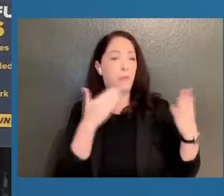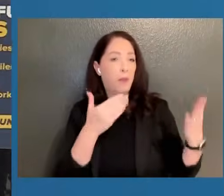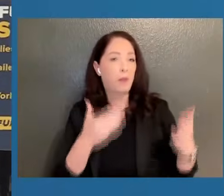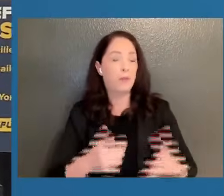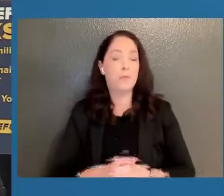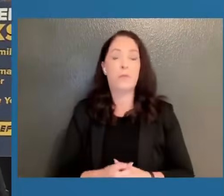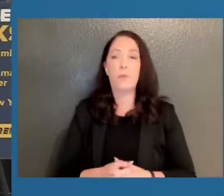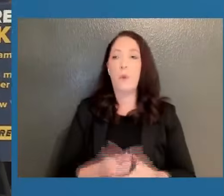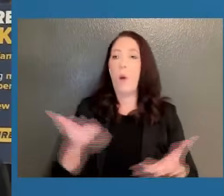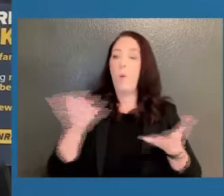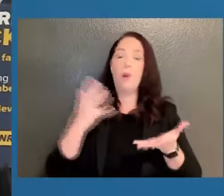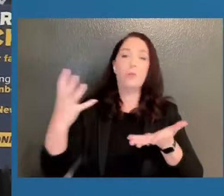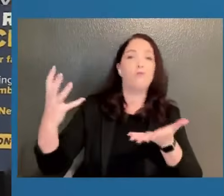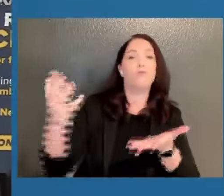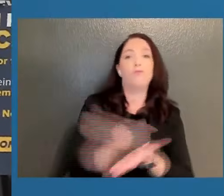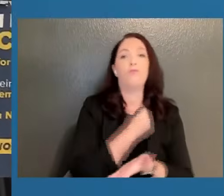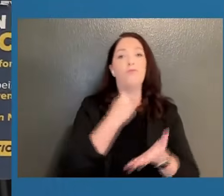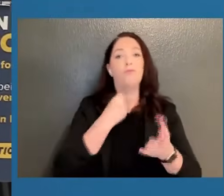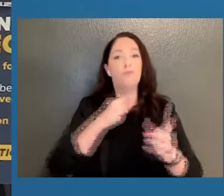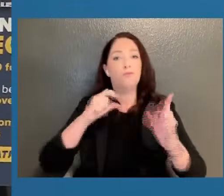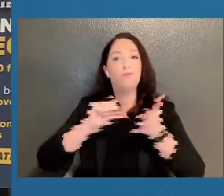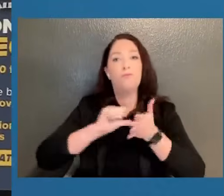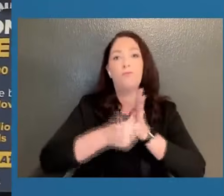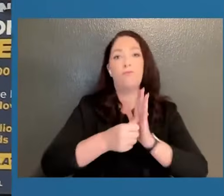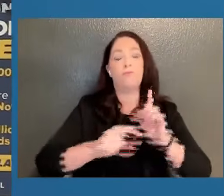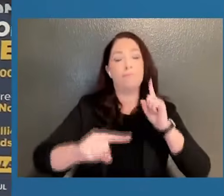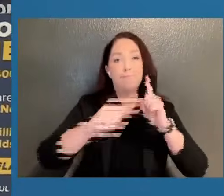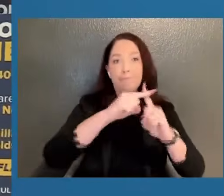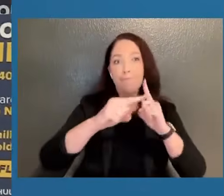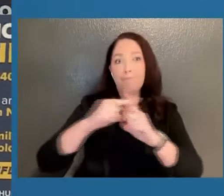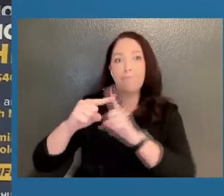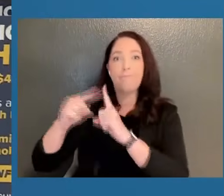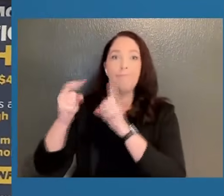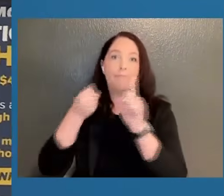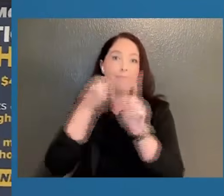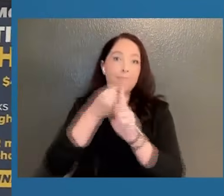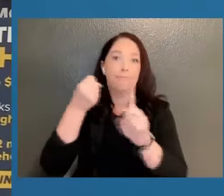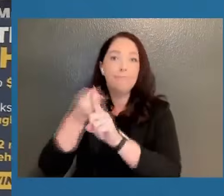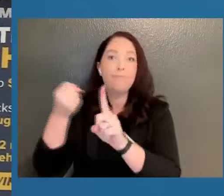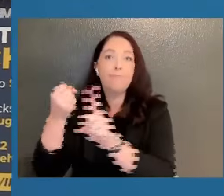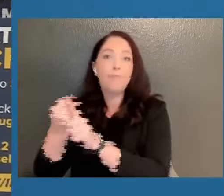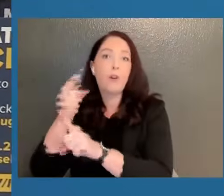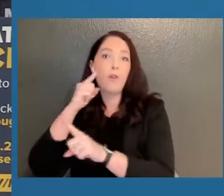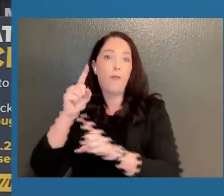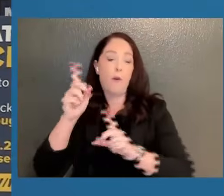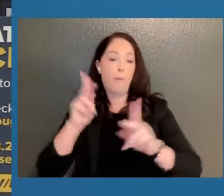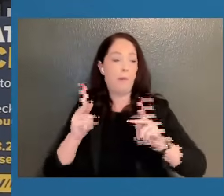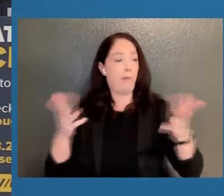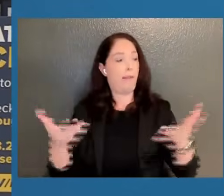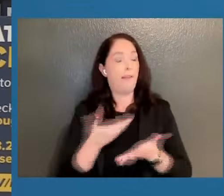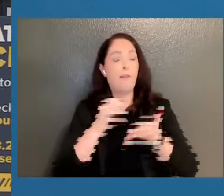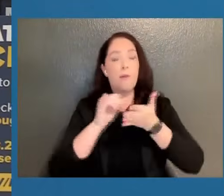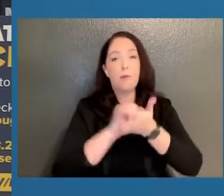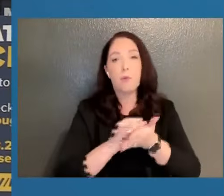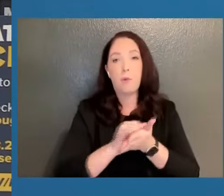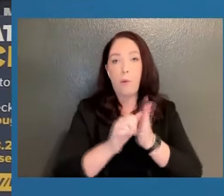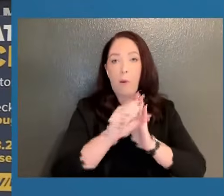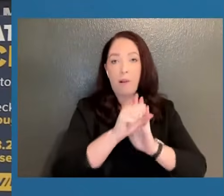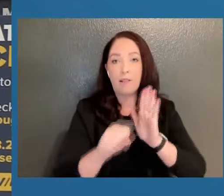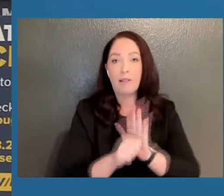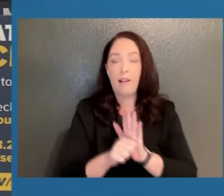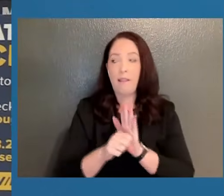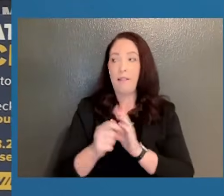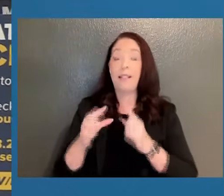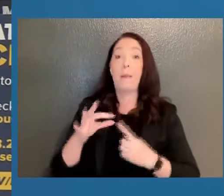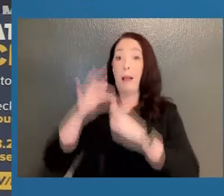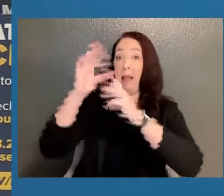moment to highlight the positive impact of the inflation rebate checks for families here in New York State, especially those connected to Girls Inc. of the Greater